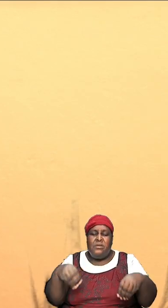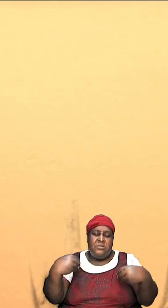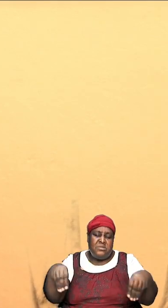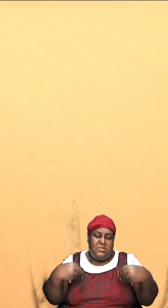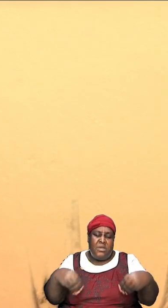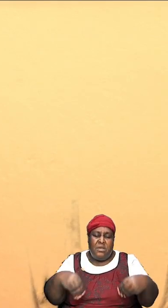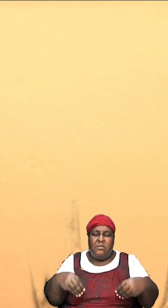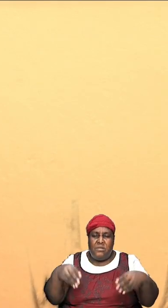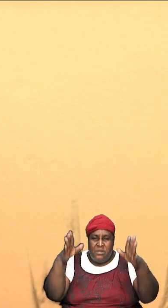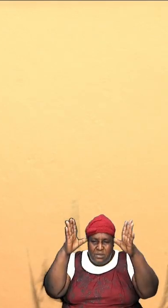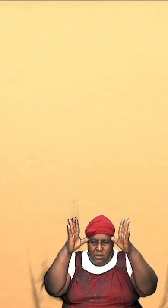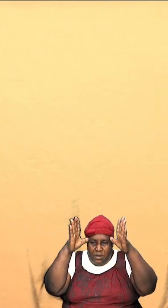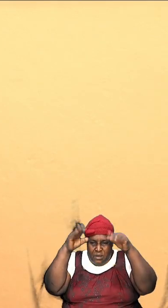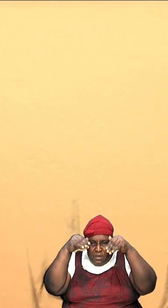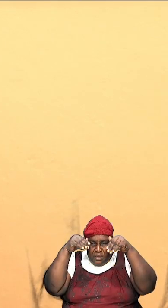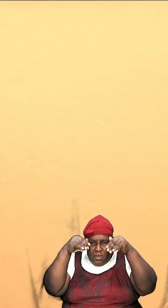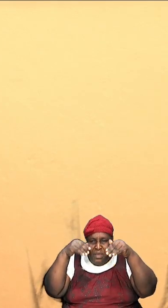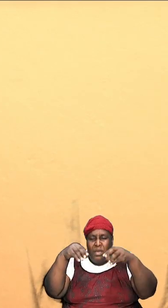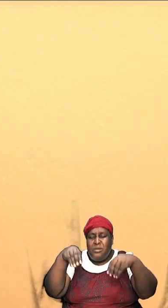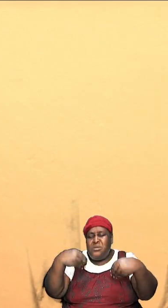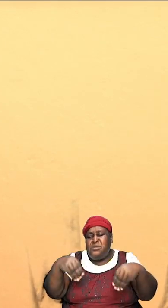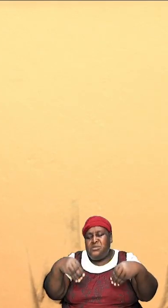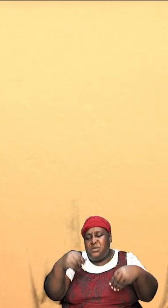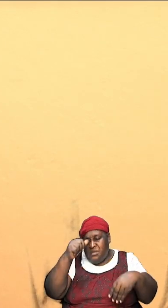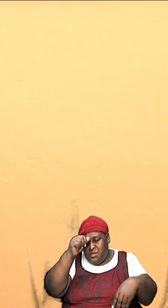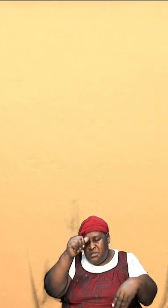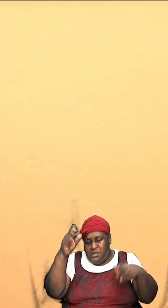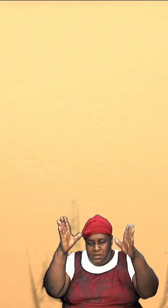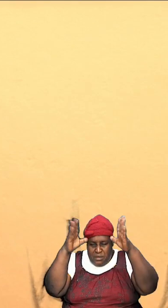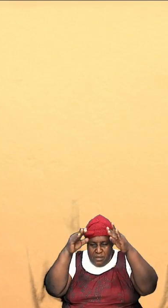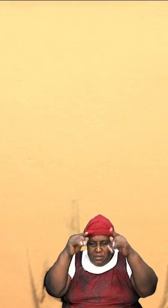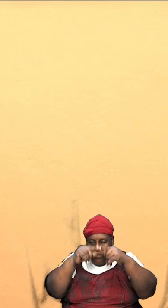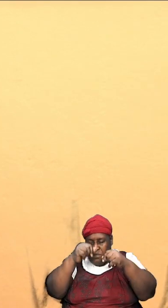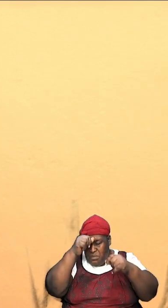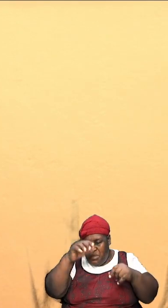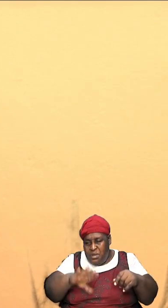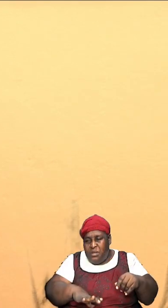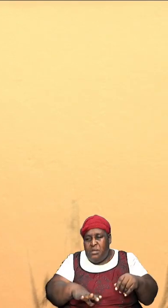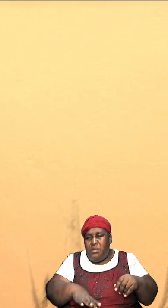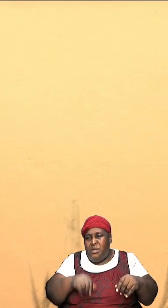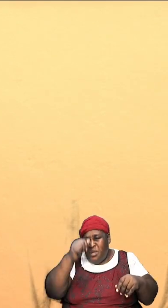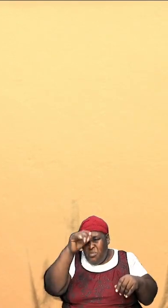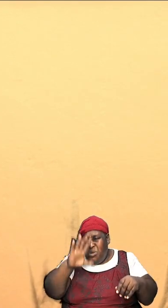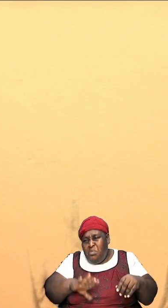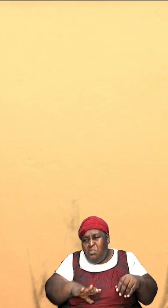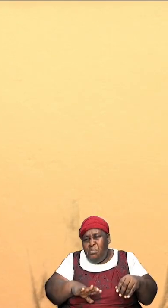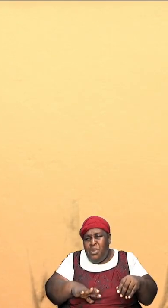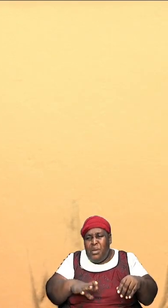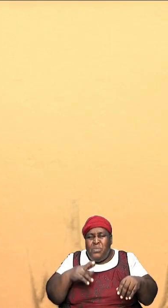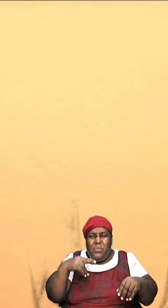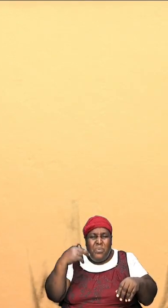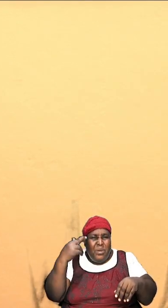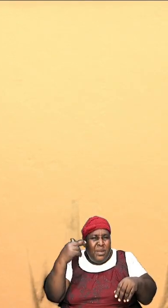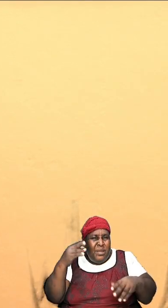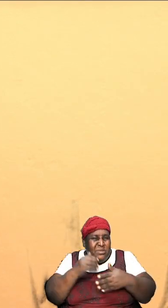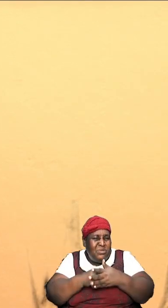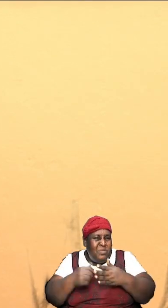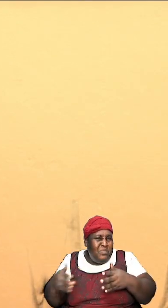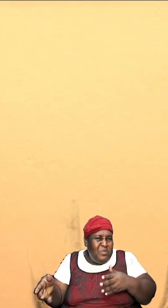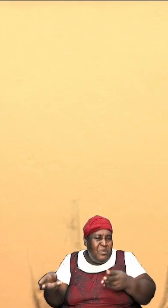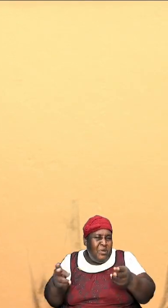donkey. And he sold the donkey to a man. But the man realized something about the donkey.